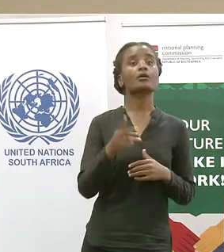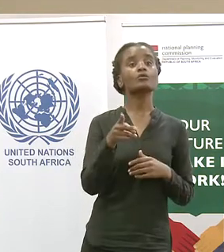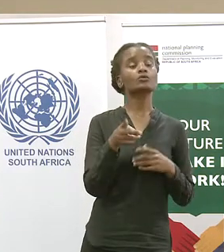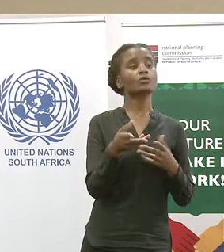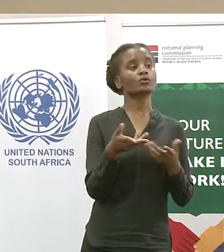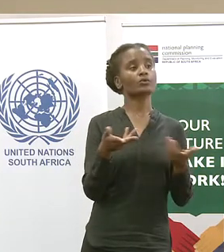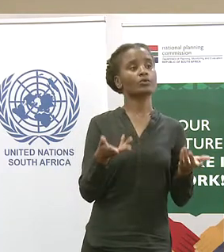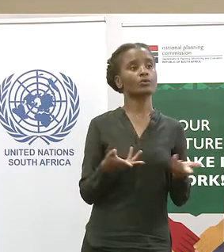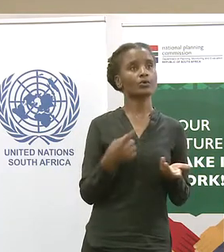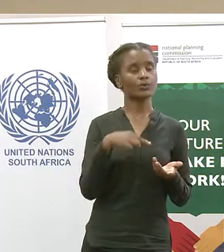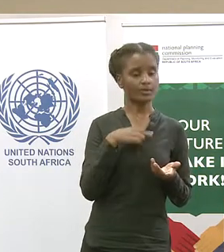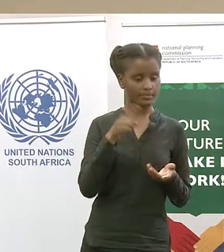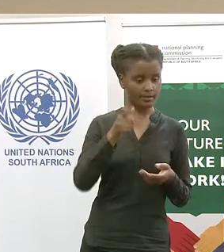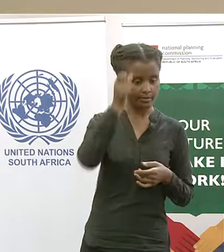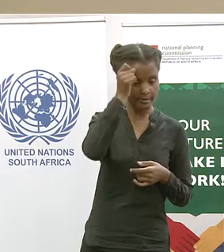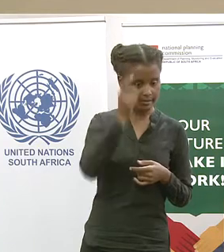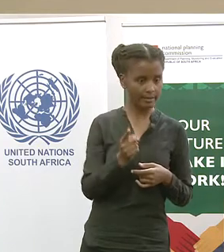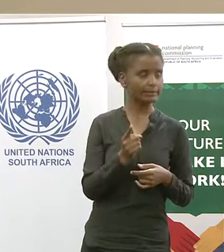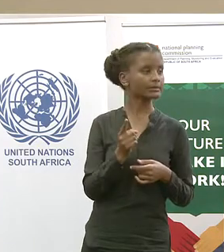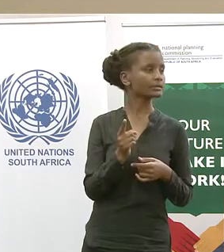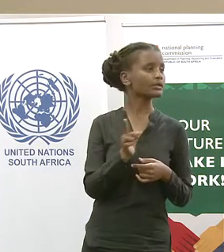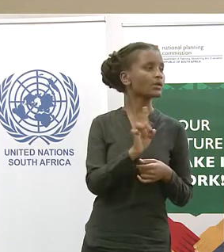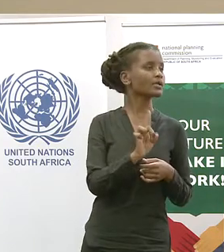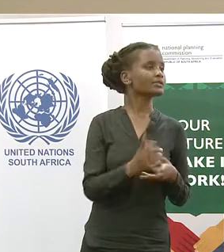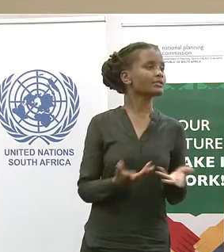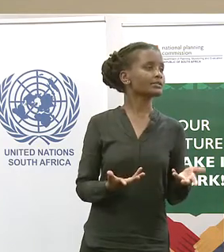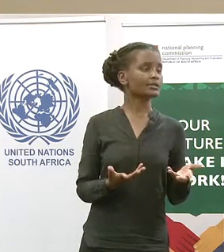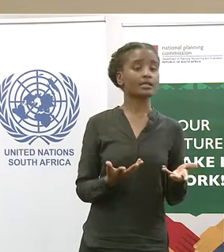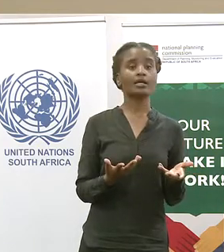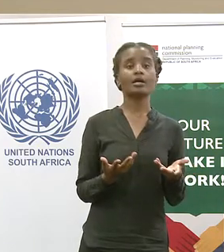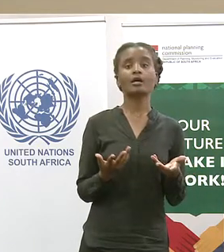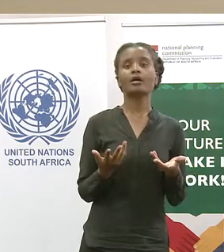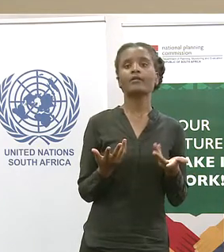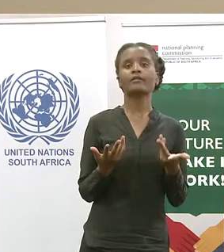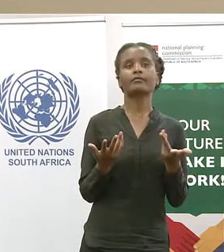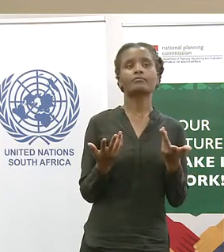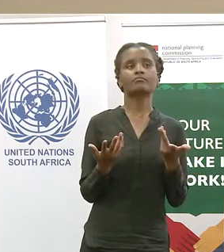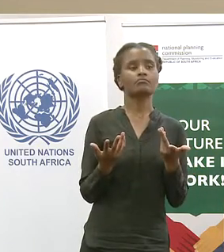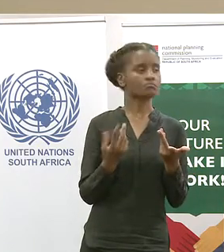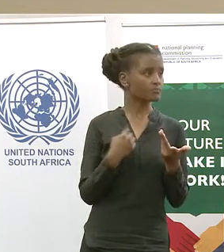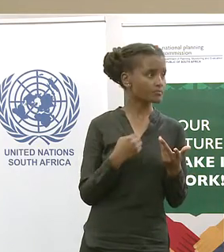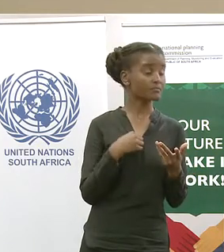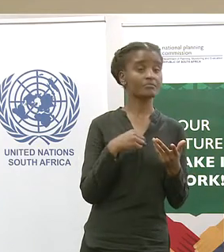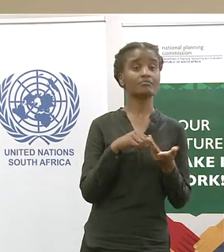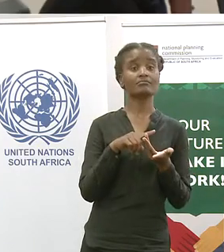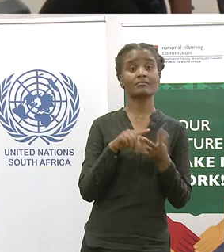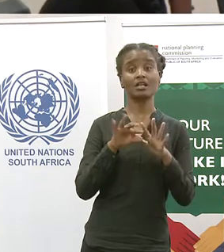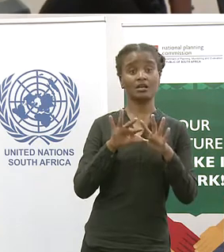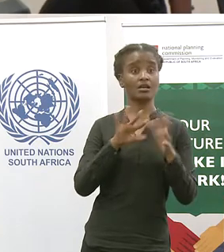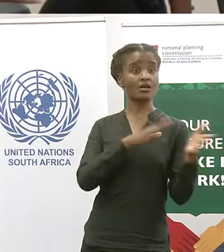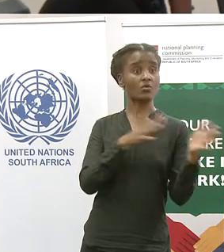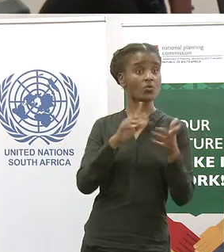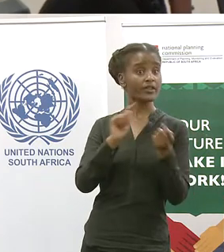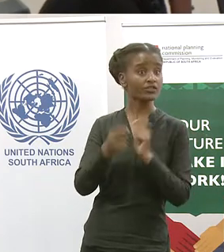are having to grapple with the very real manifestations of climate change and what